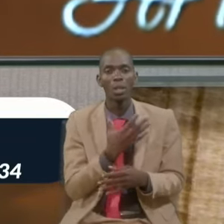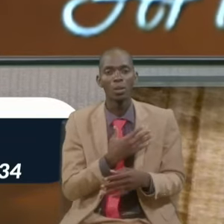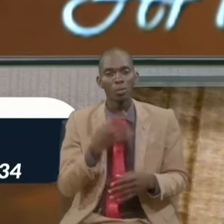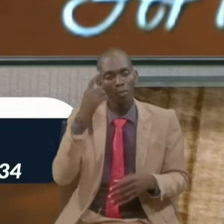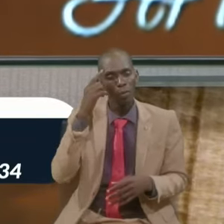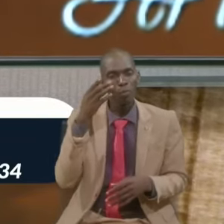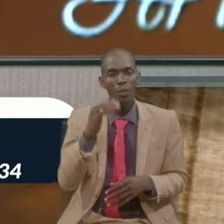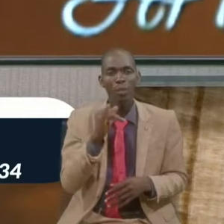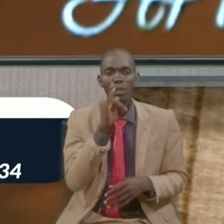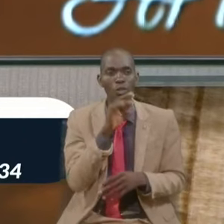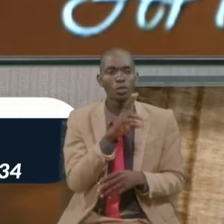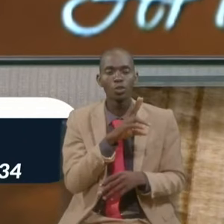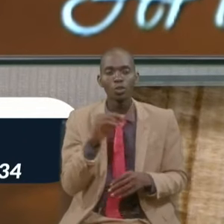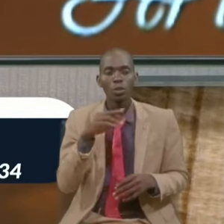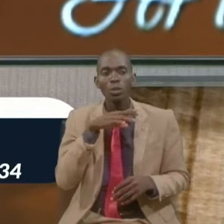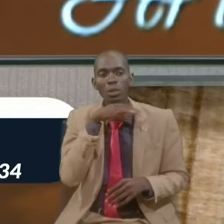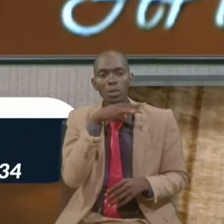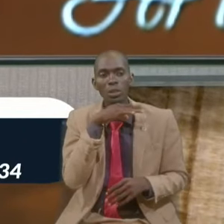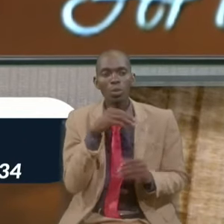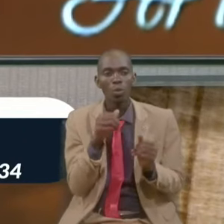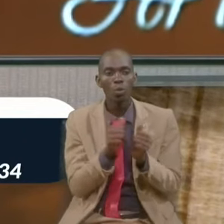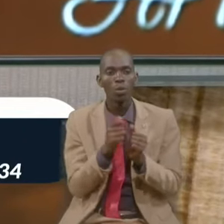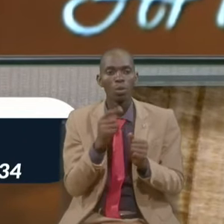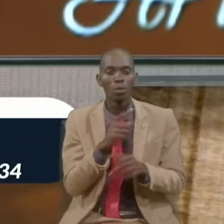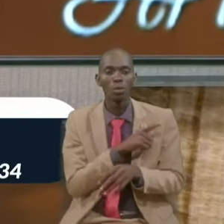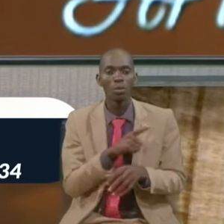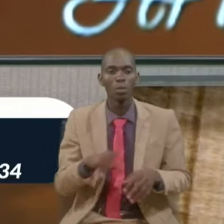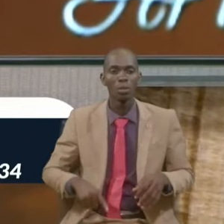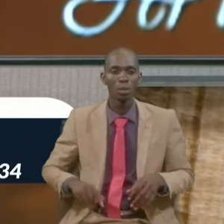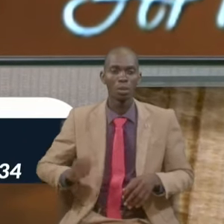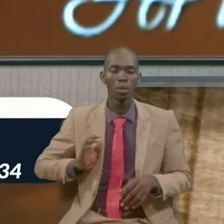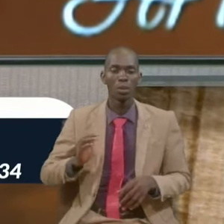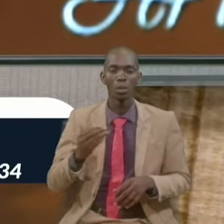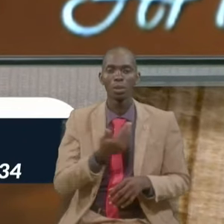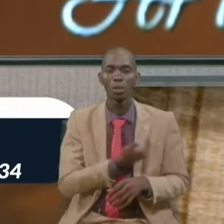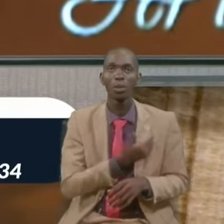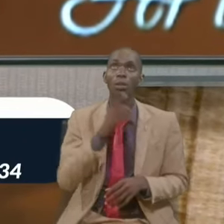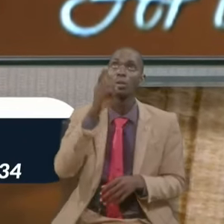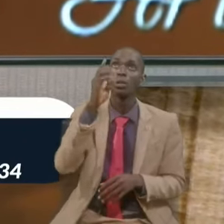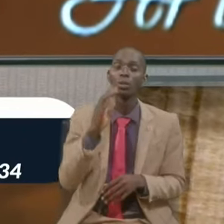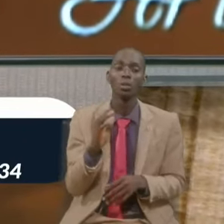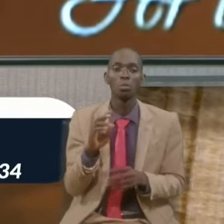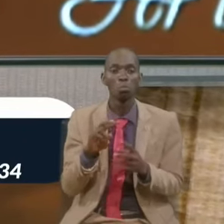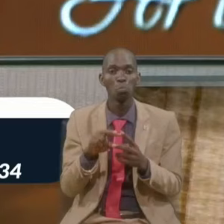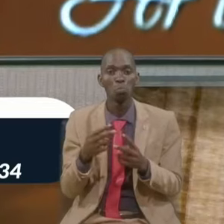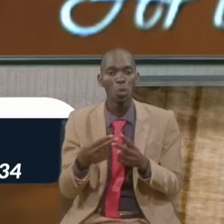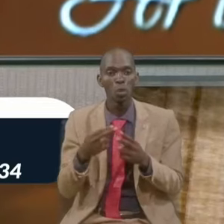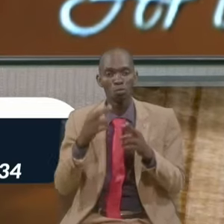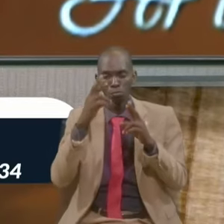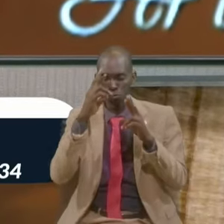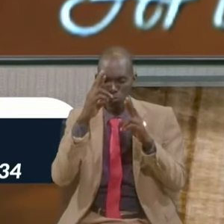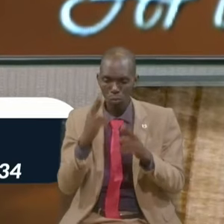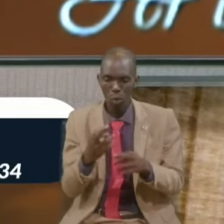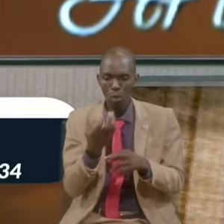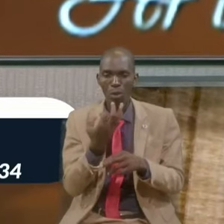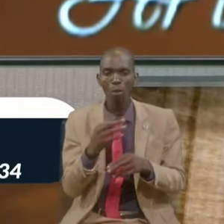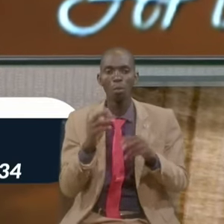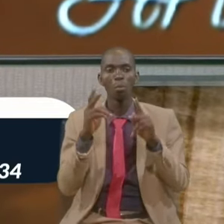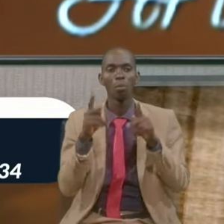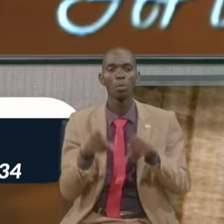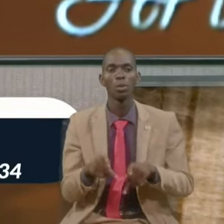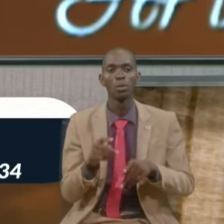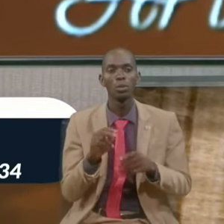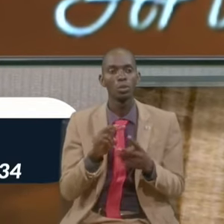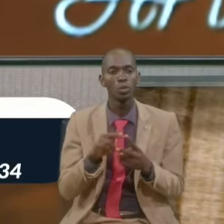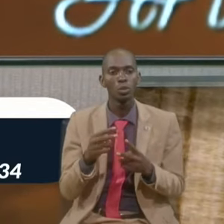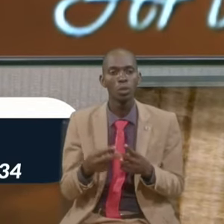no iniquity with the Lord our God, no respect of persons,